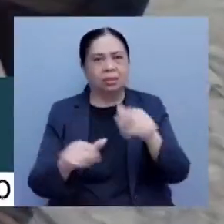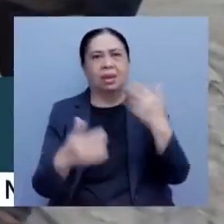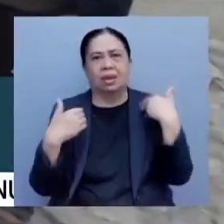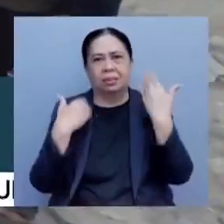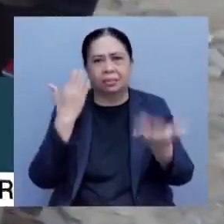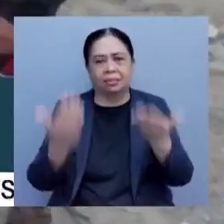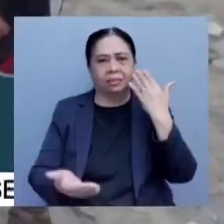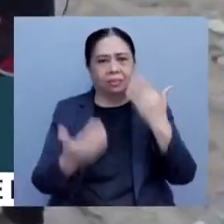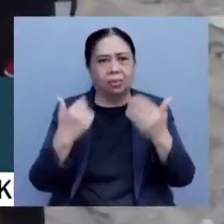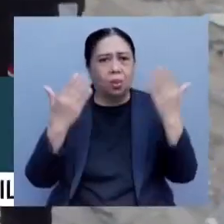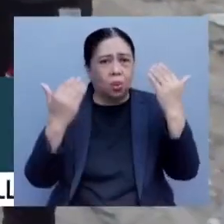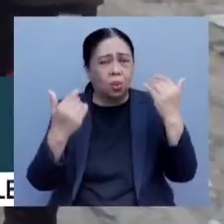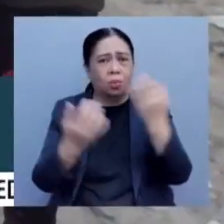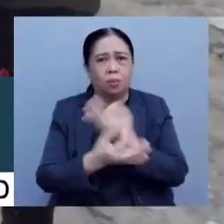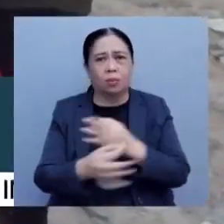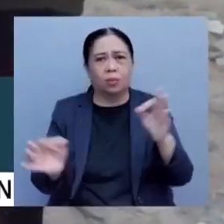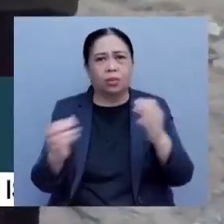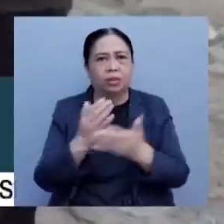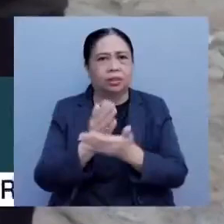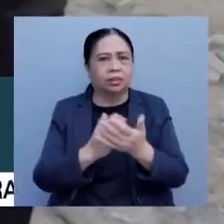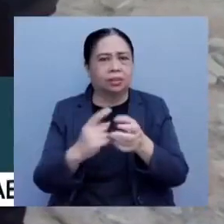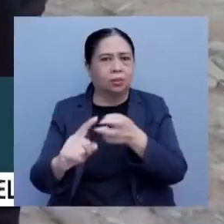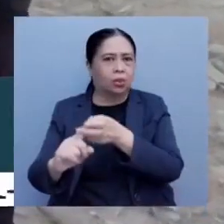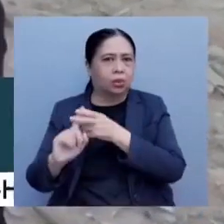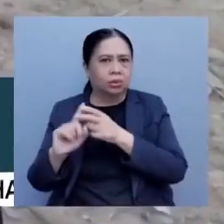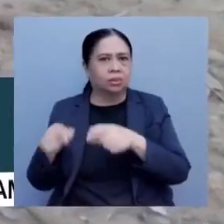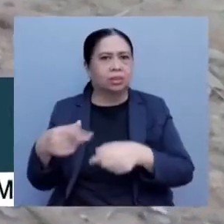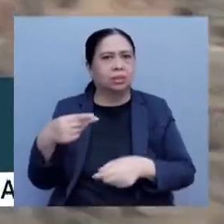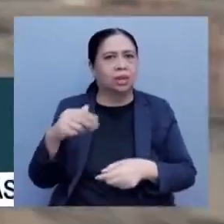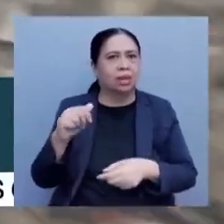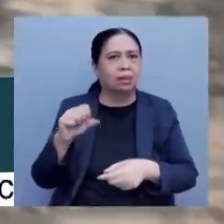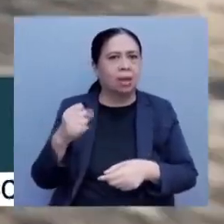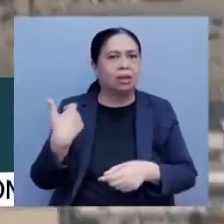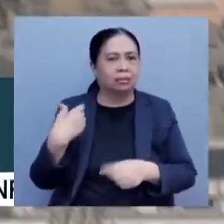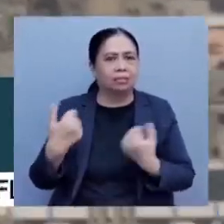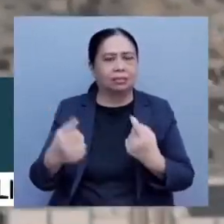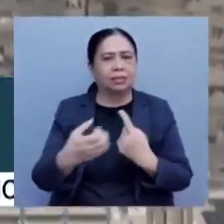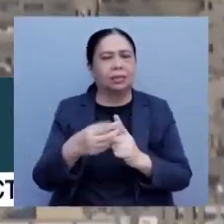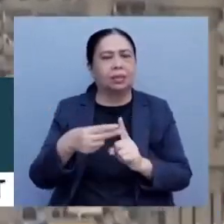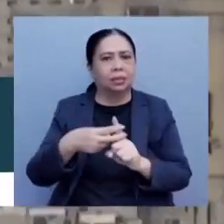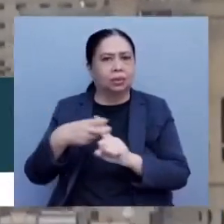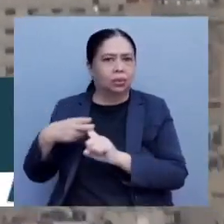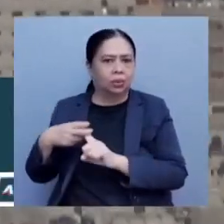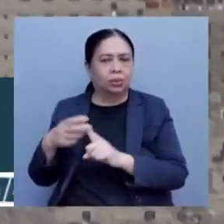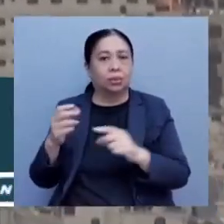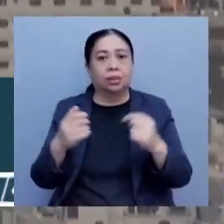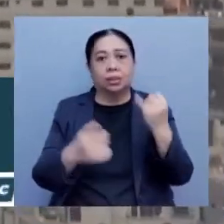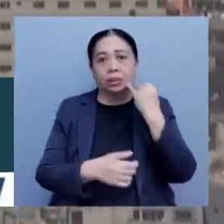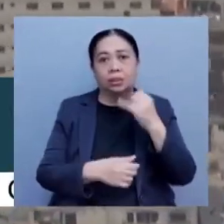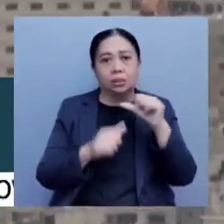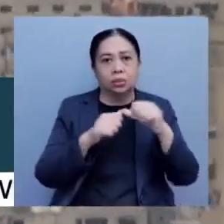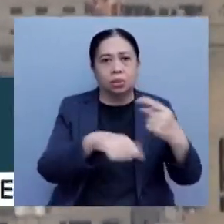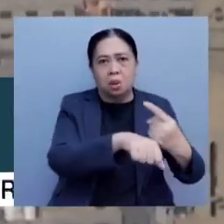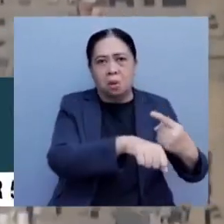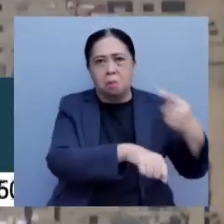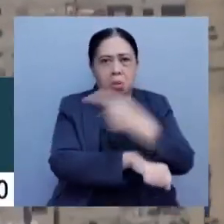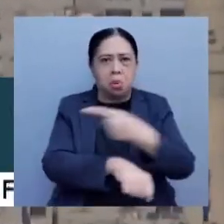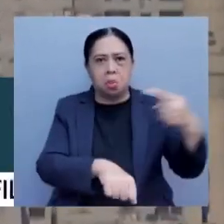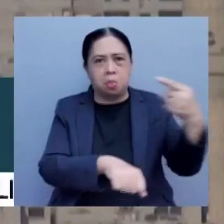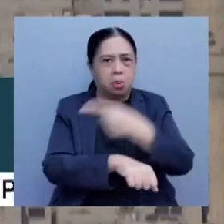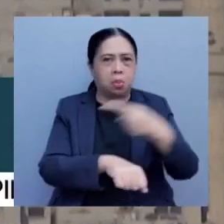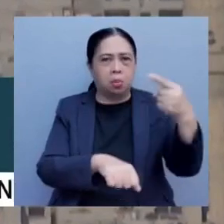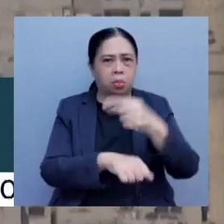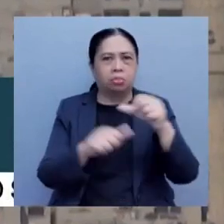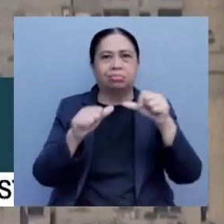some 150 hostages Hamas is still holding. As Israel continued to pound Gaza City with